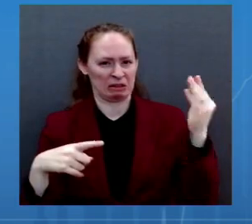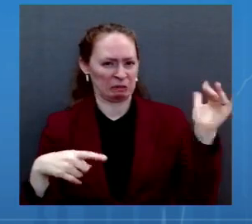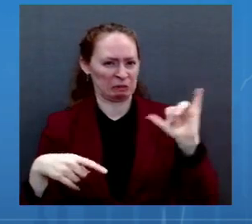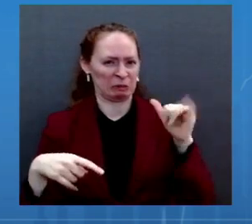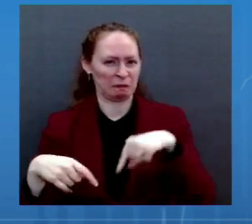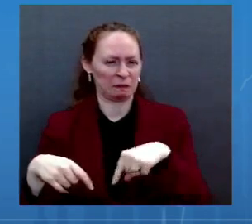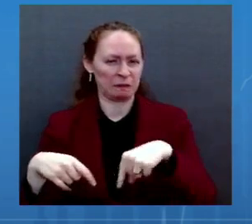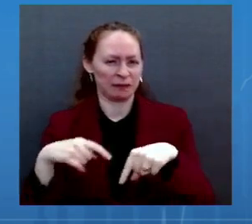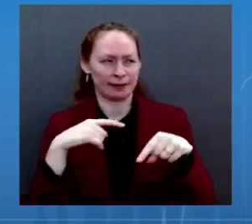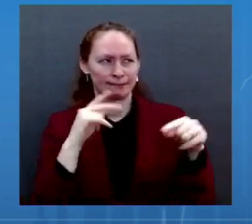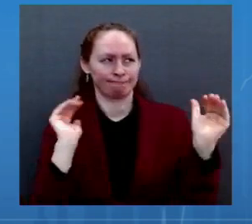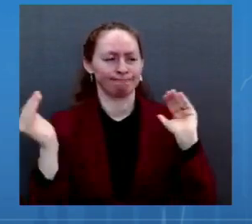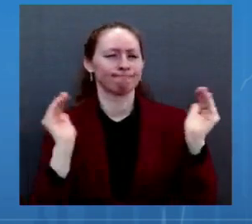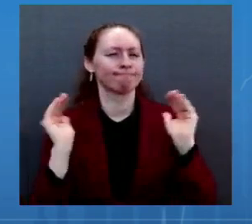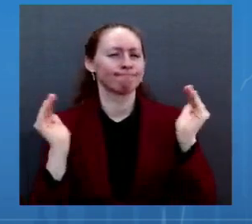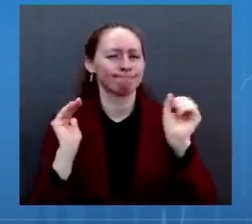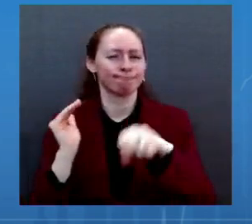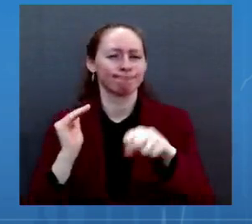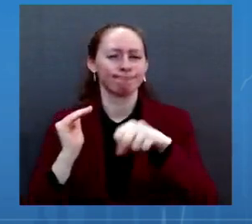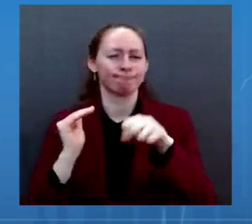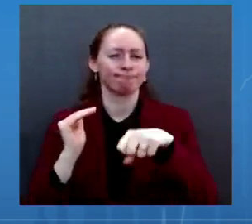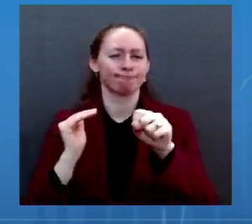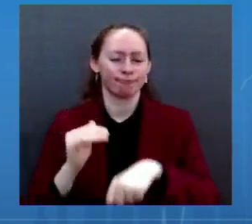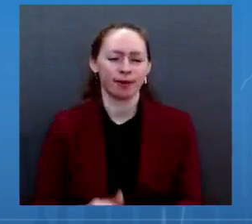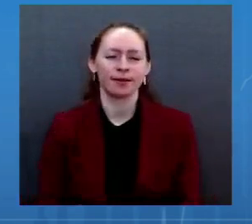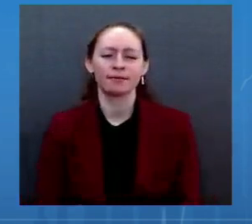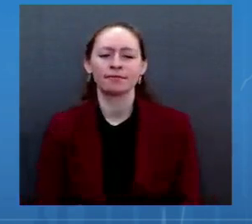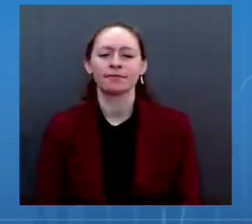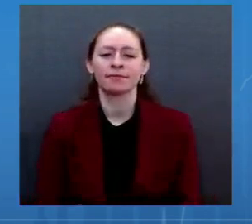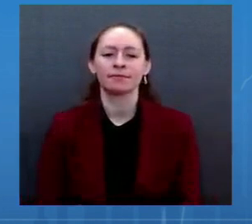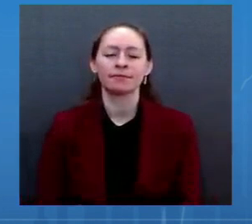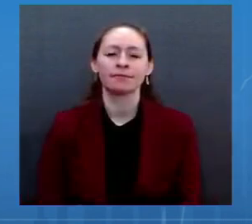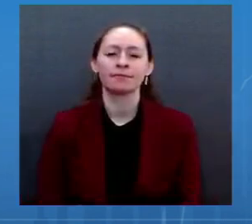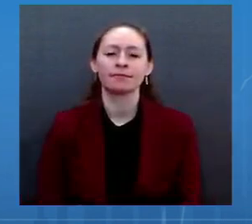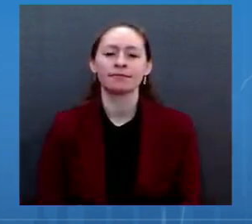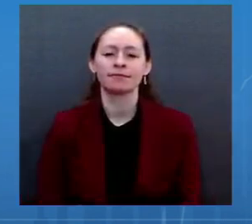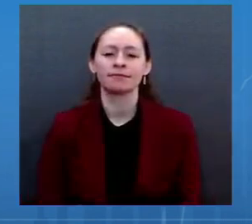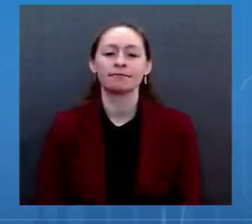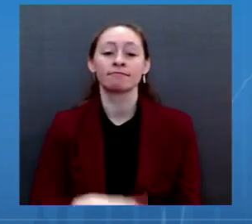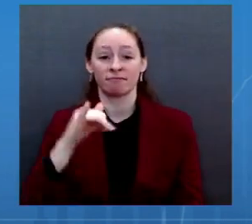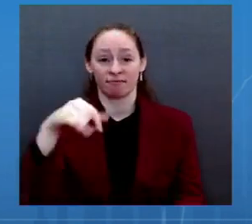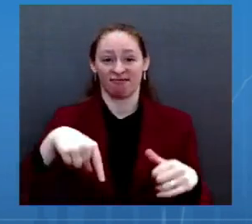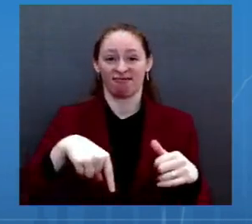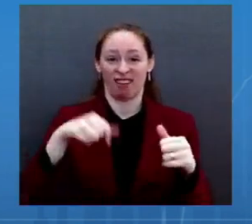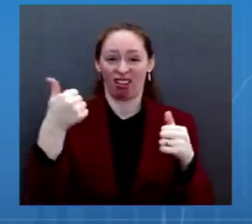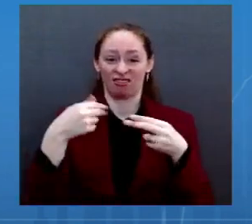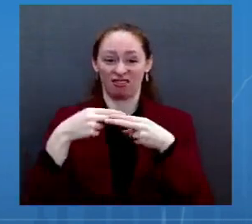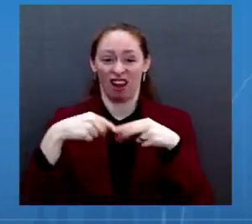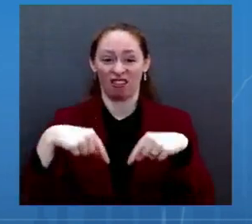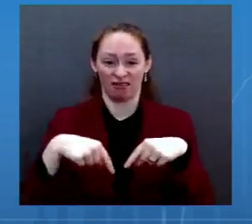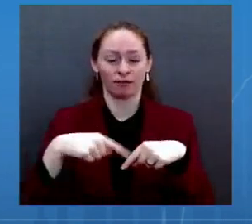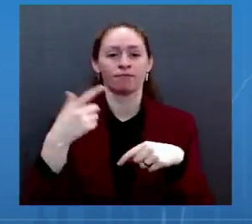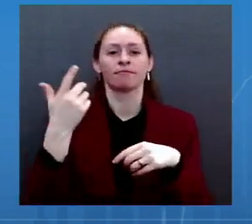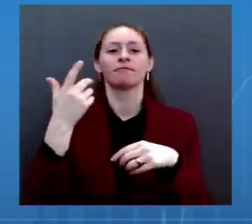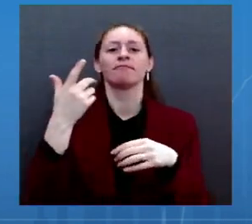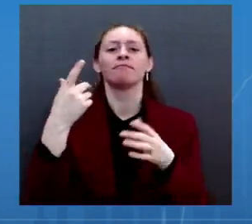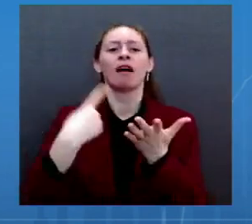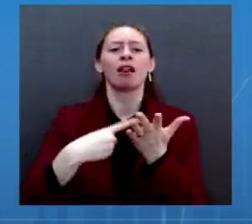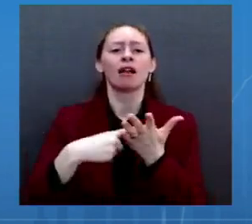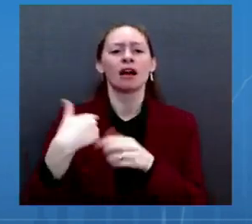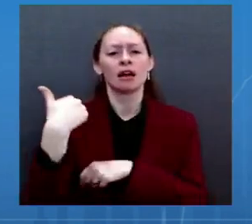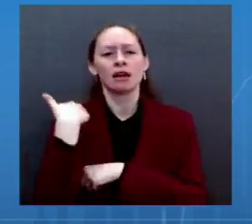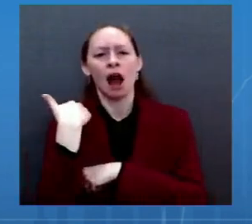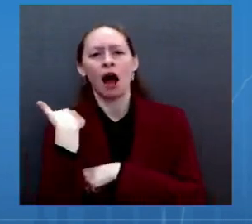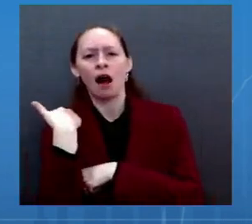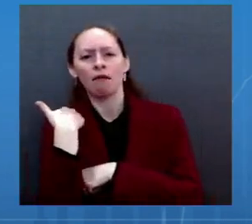of hospitalization or death was 65% lower among Omicron compared to Delta, and the risk